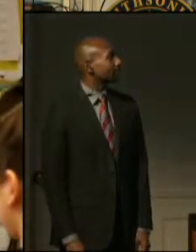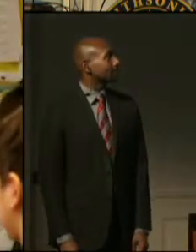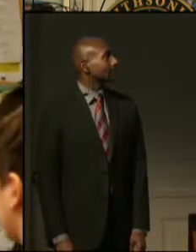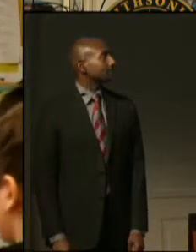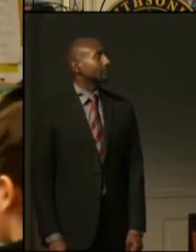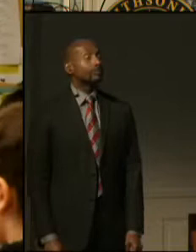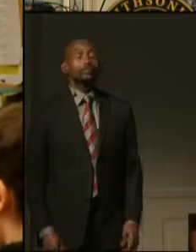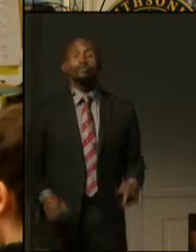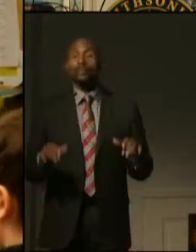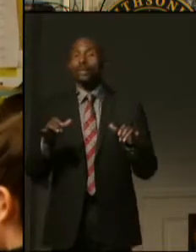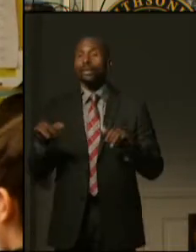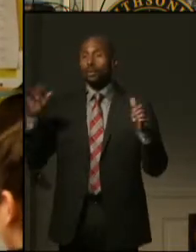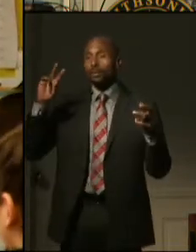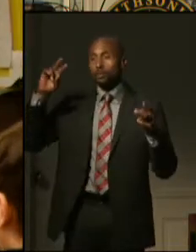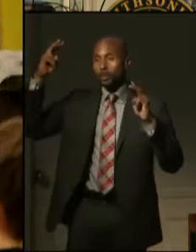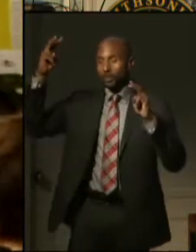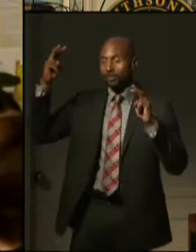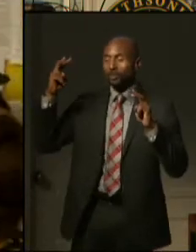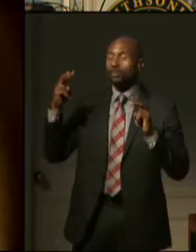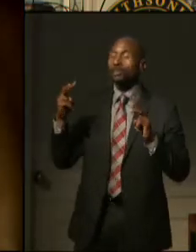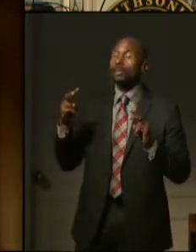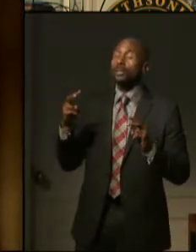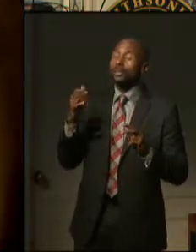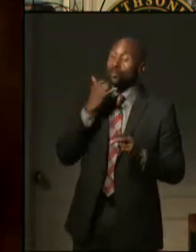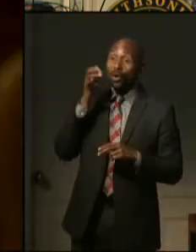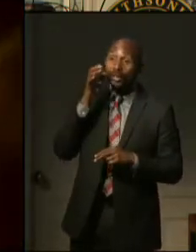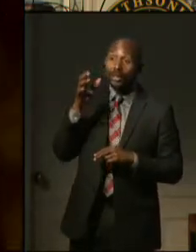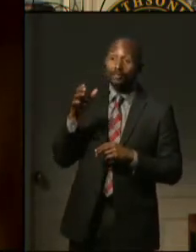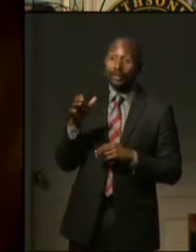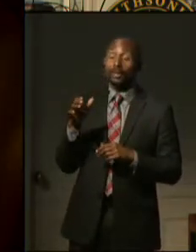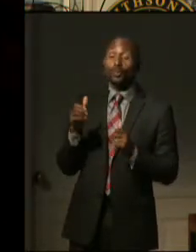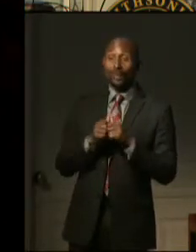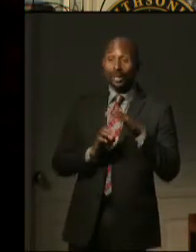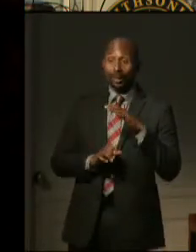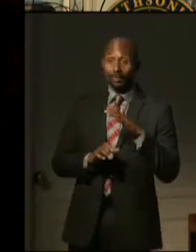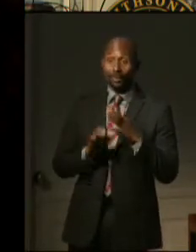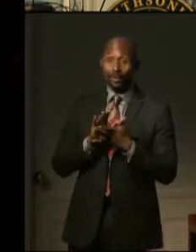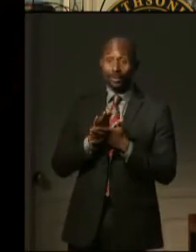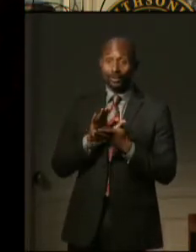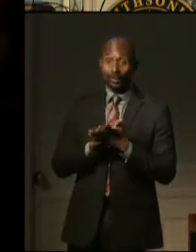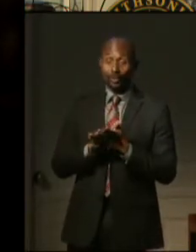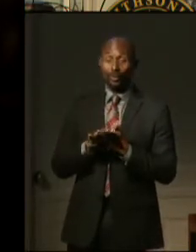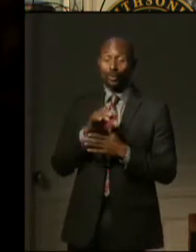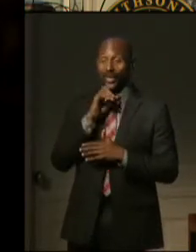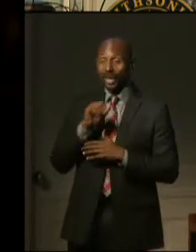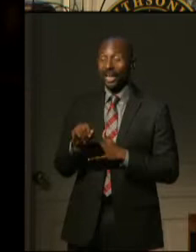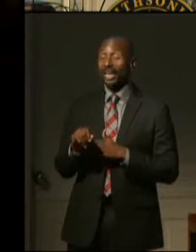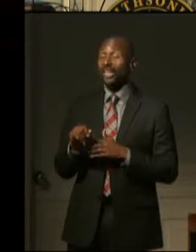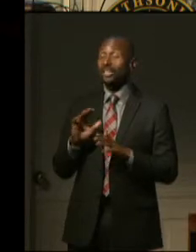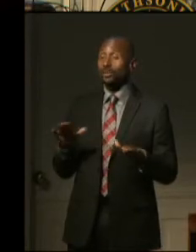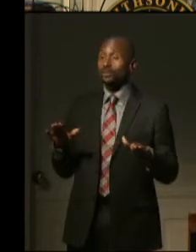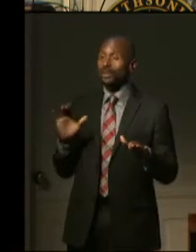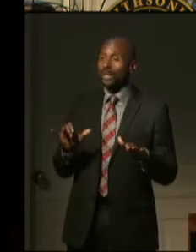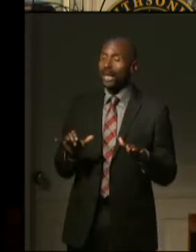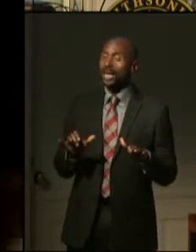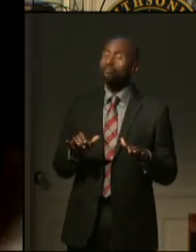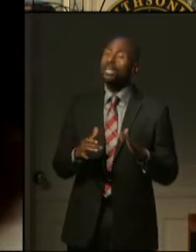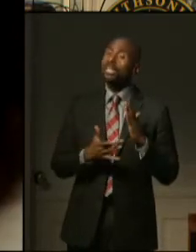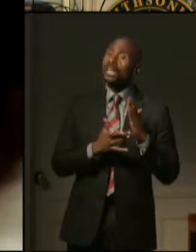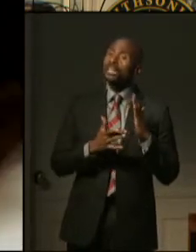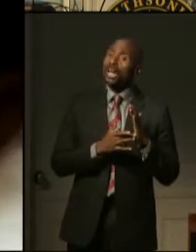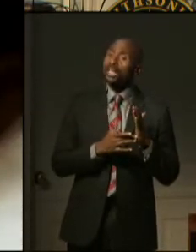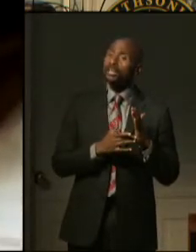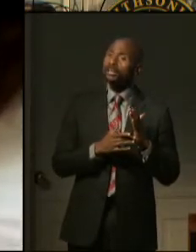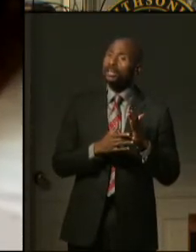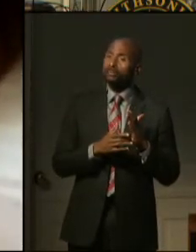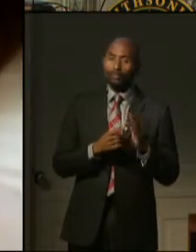Common misconception among elementary age students is that technology only refers to those things that are powered by electricity,